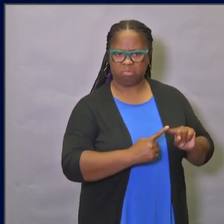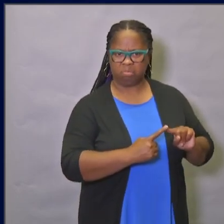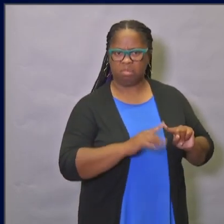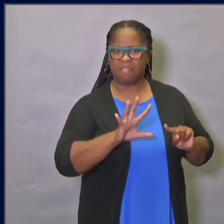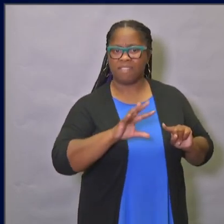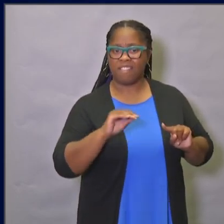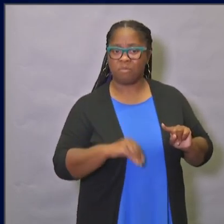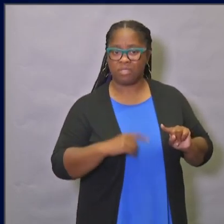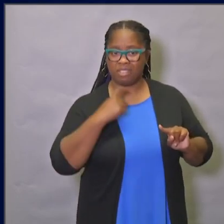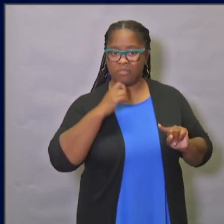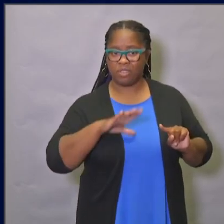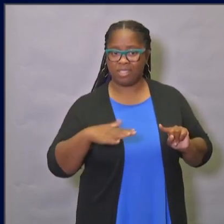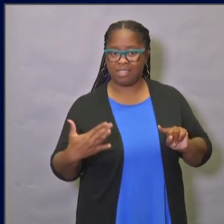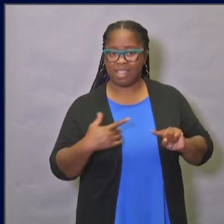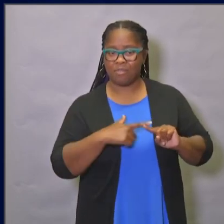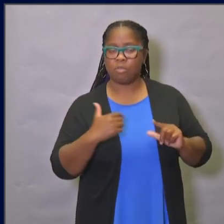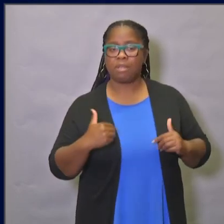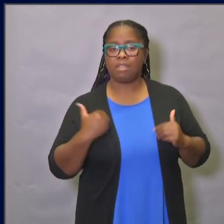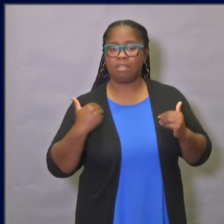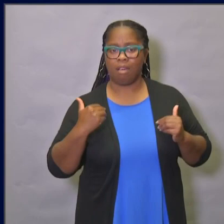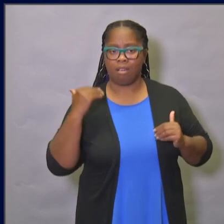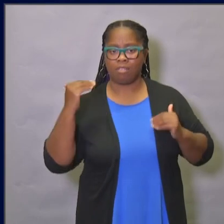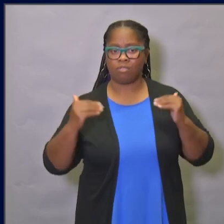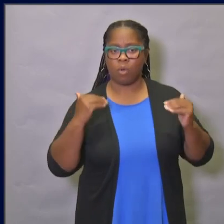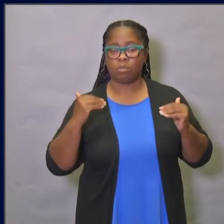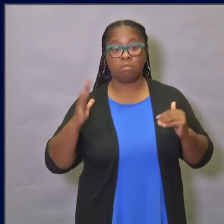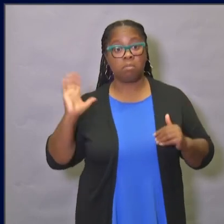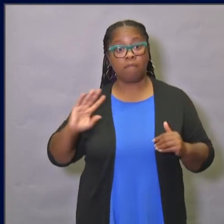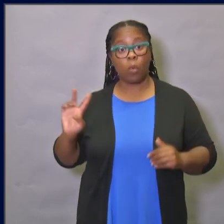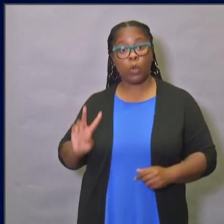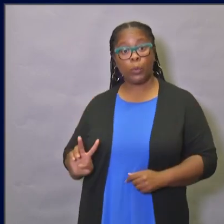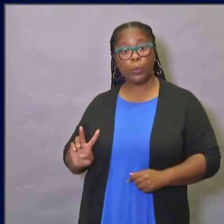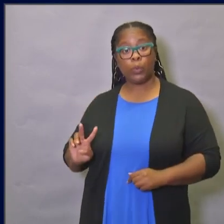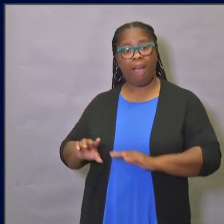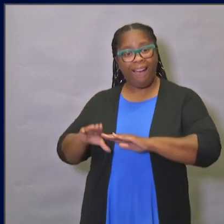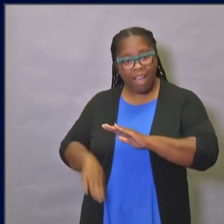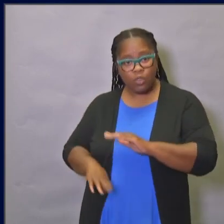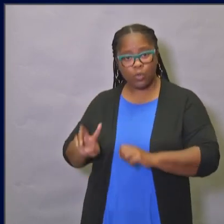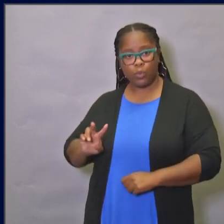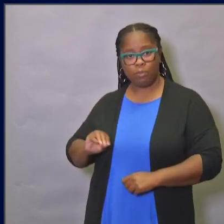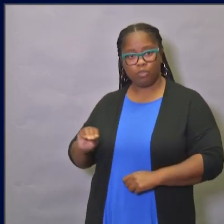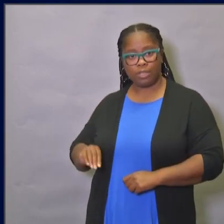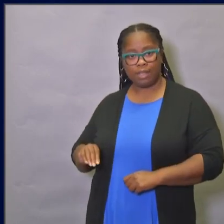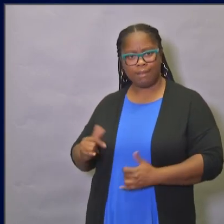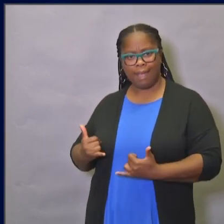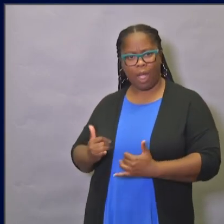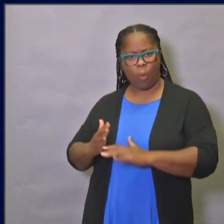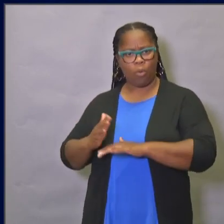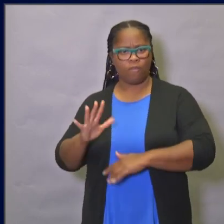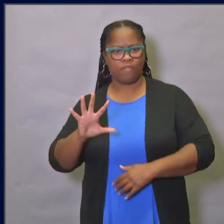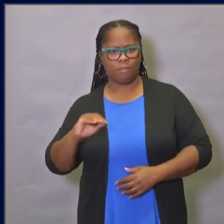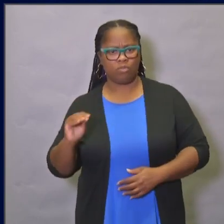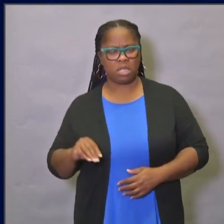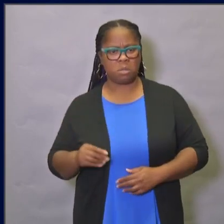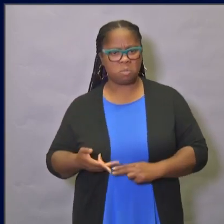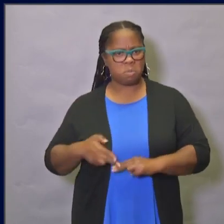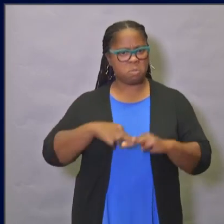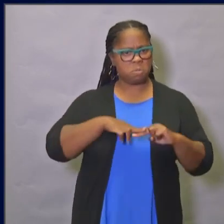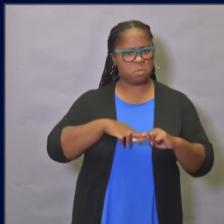young adults, and this is up from less than 2% of all deaths since June. Next slide,